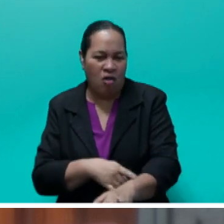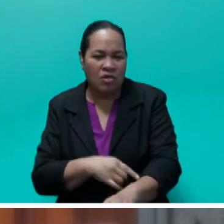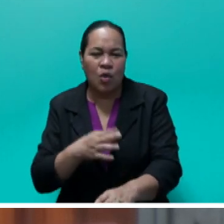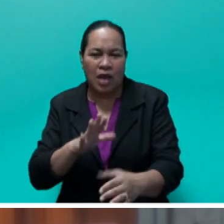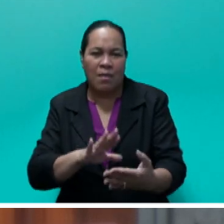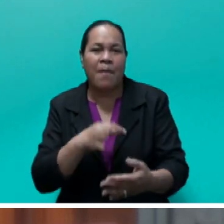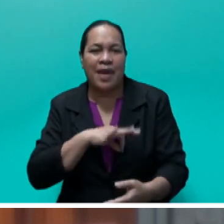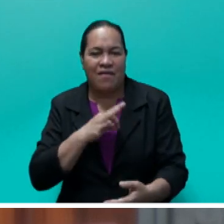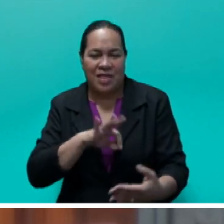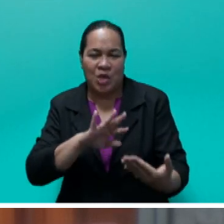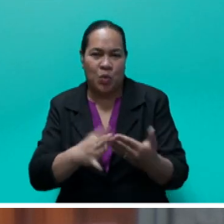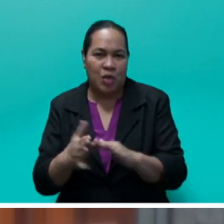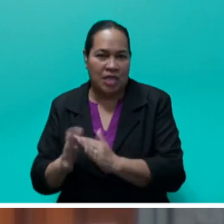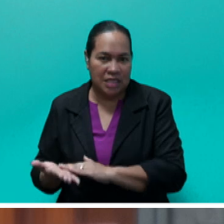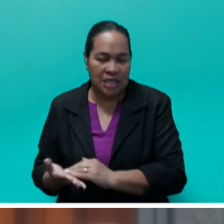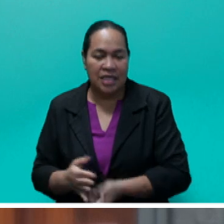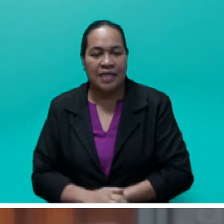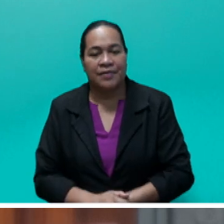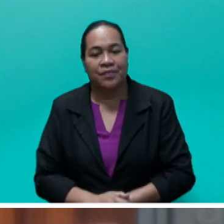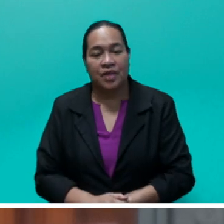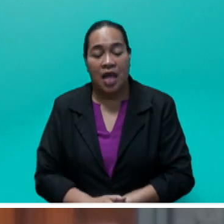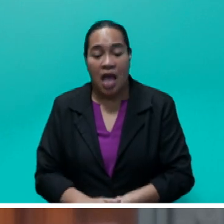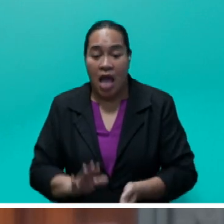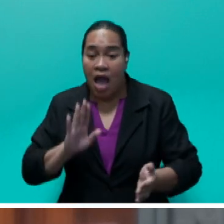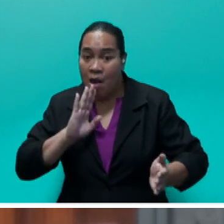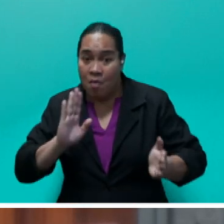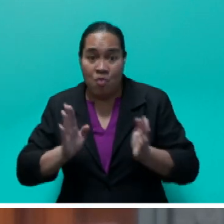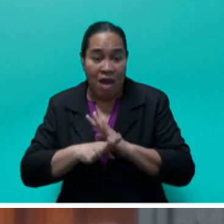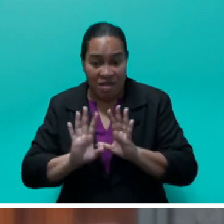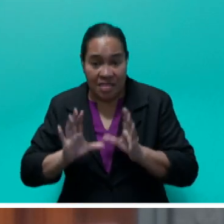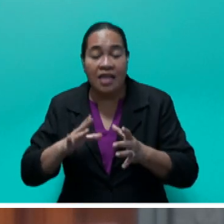community. Mr. Speaker, sir, the private sector will also benefit.